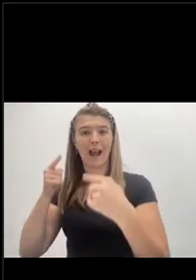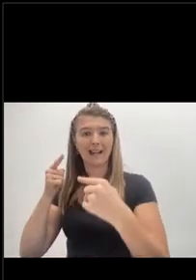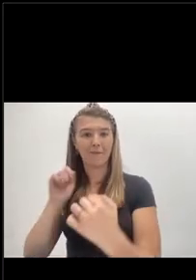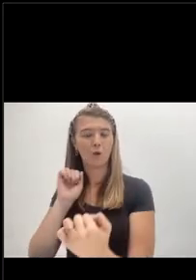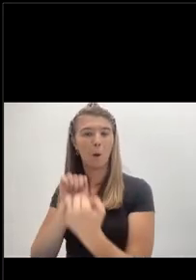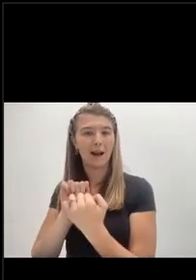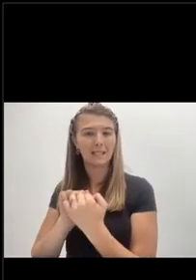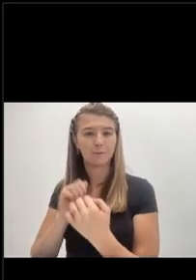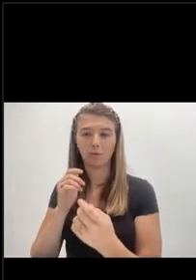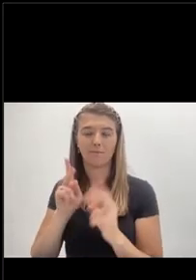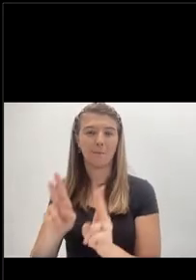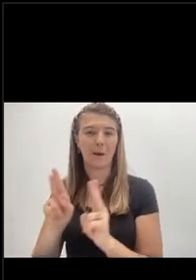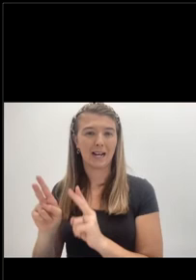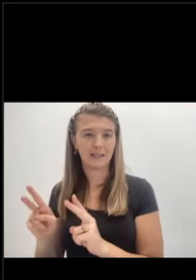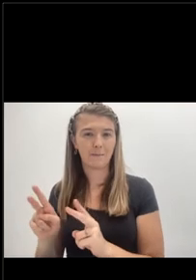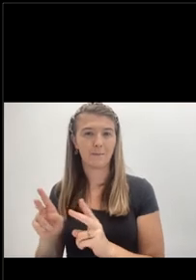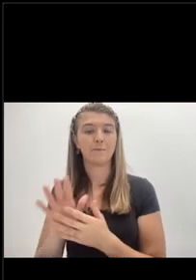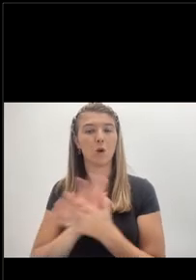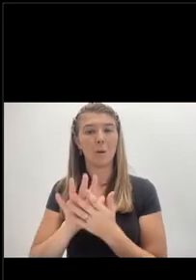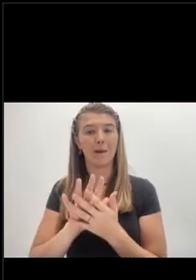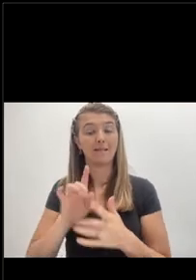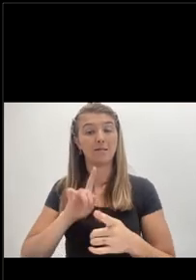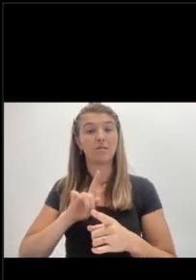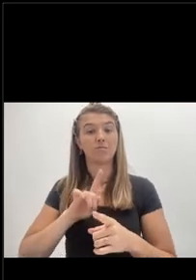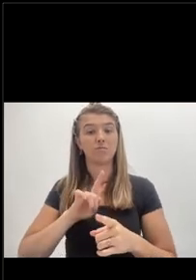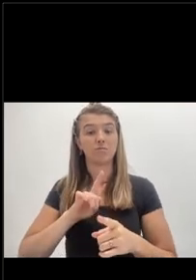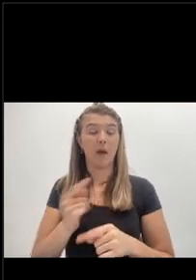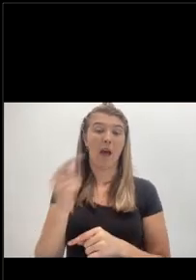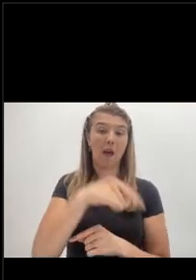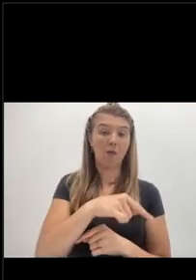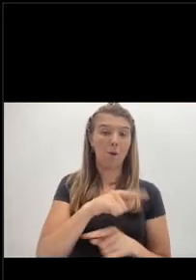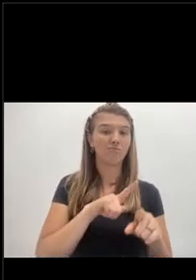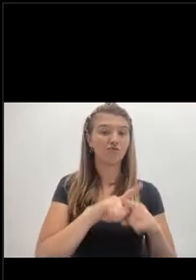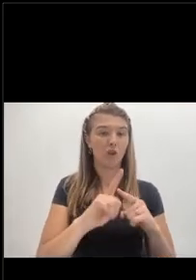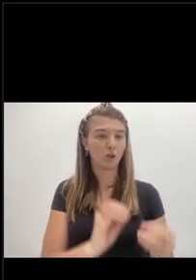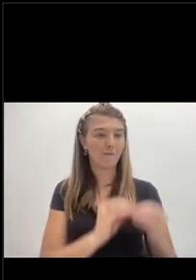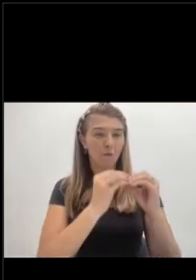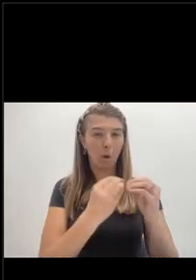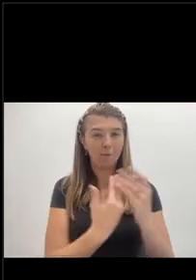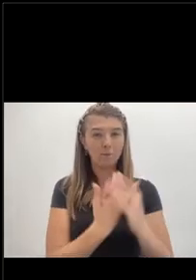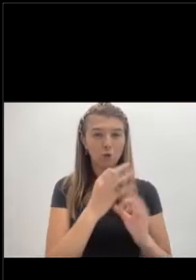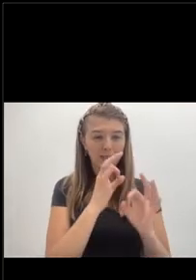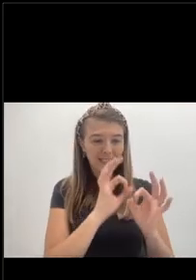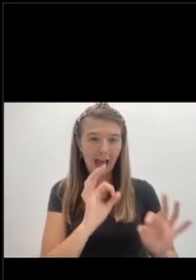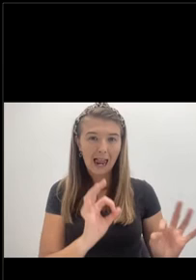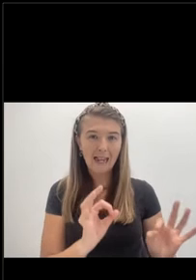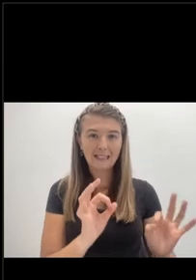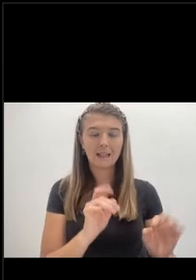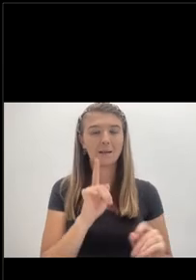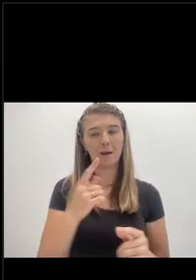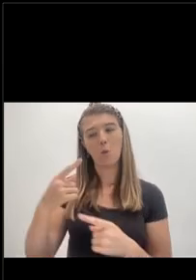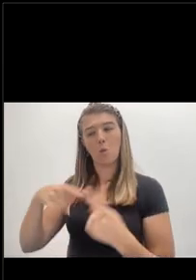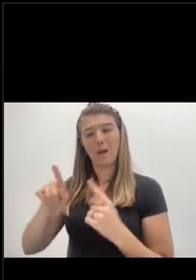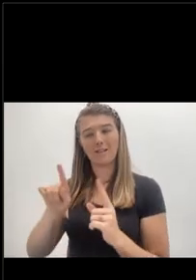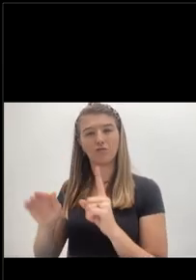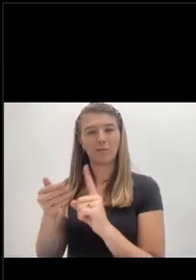try to deal with just trying to almost form micelles within the polymer structure. We look to have a